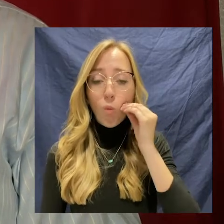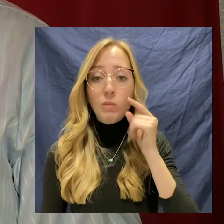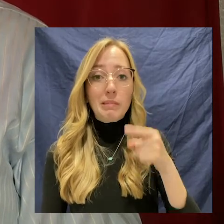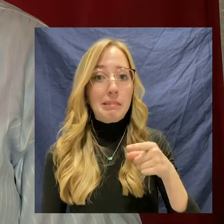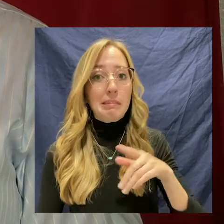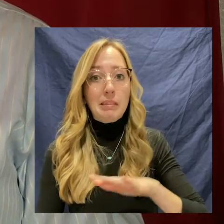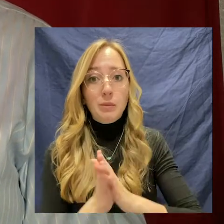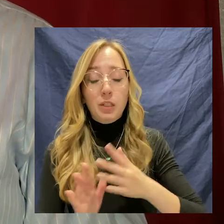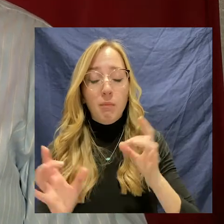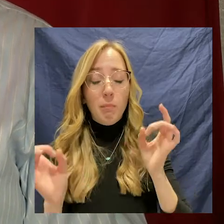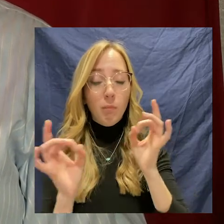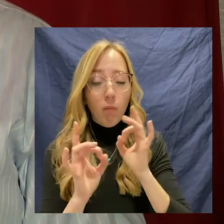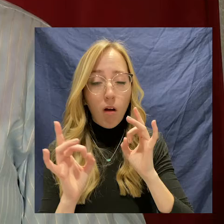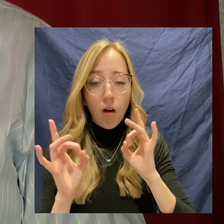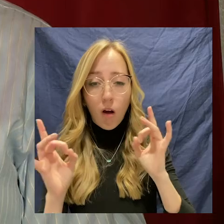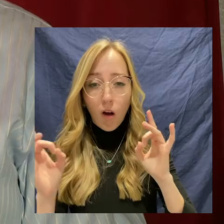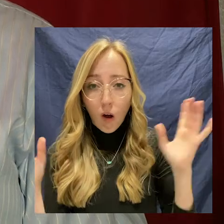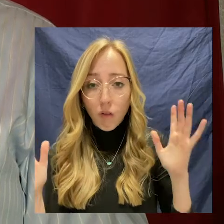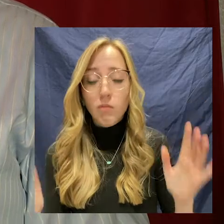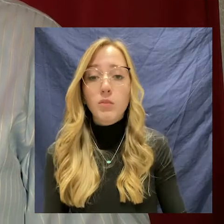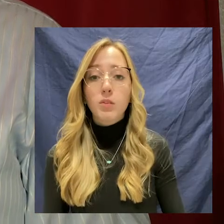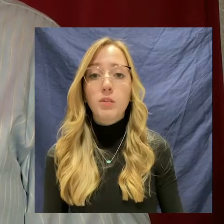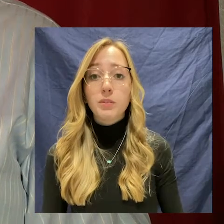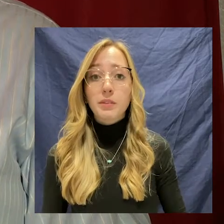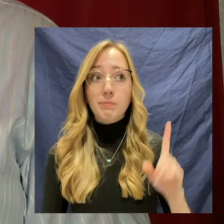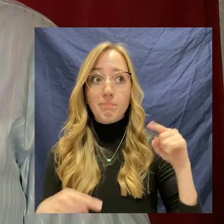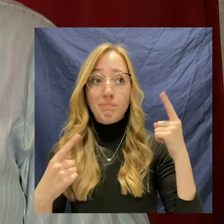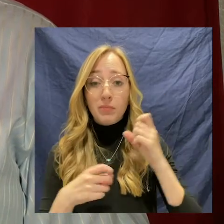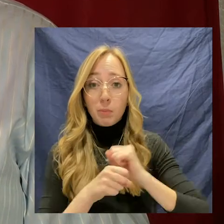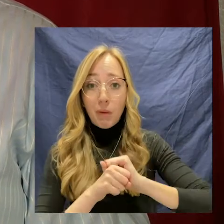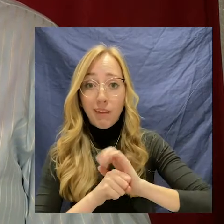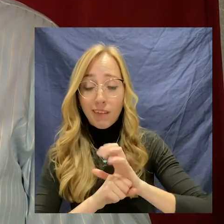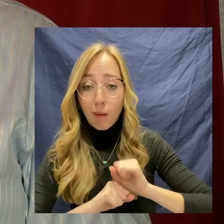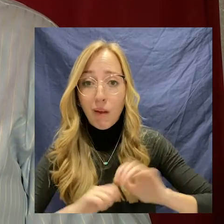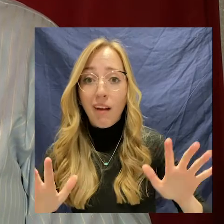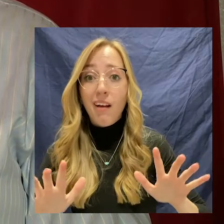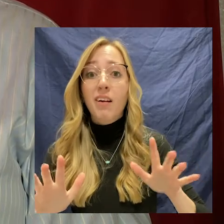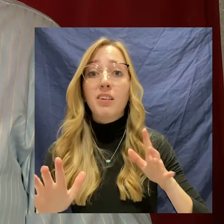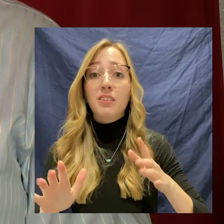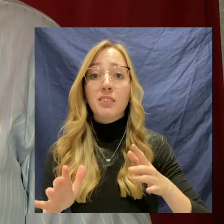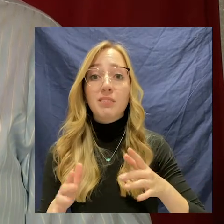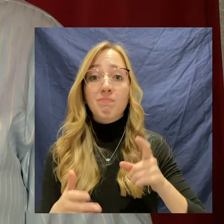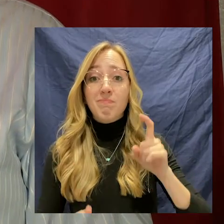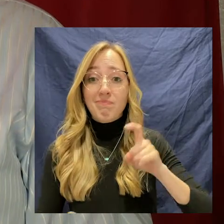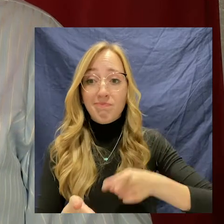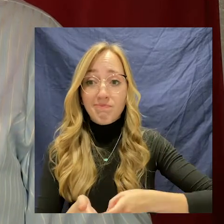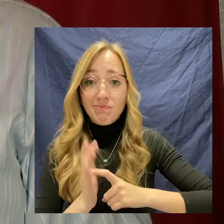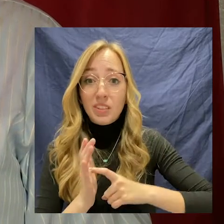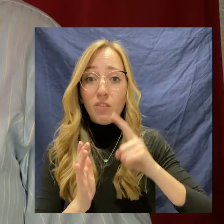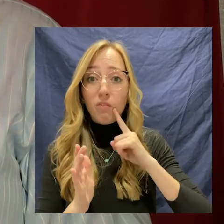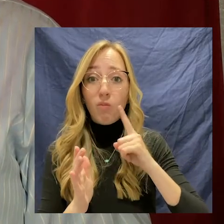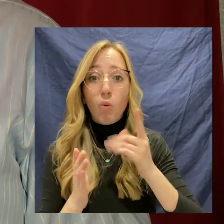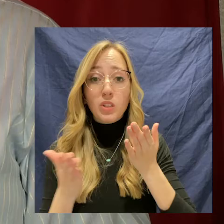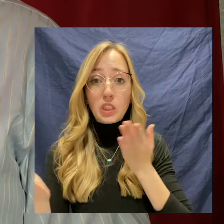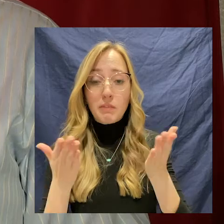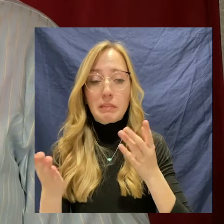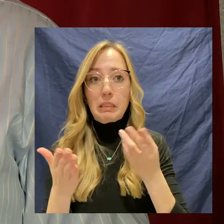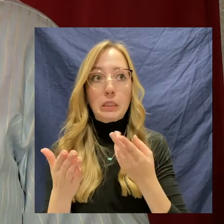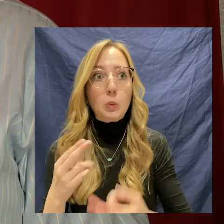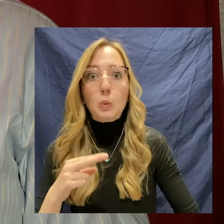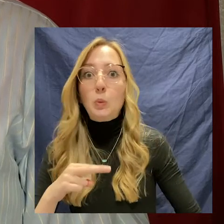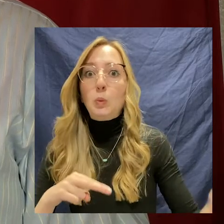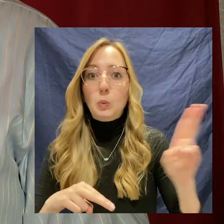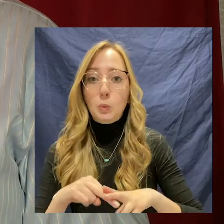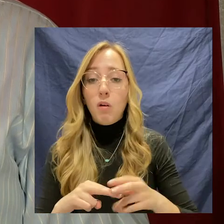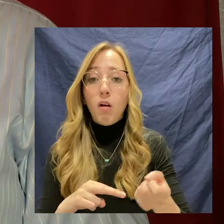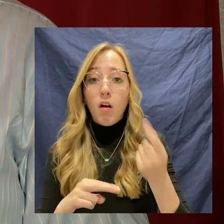of the pandemic, demand for Vera House services has increased significantly, while COVID-19 restrictions and protocols have made